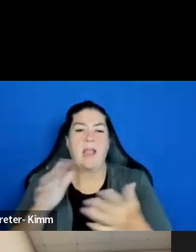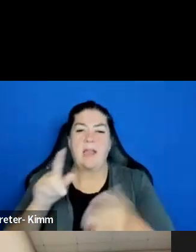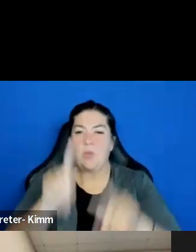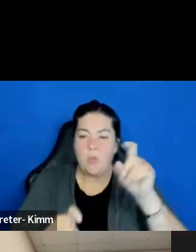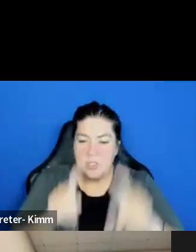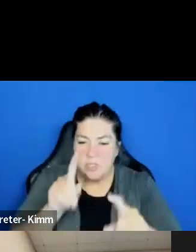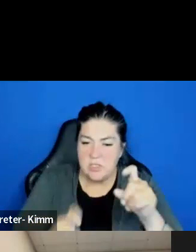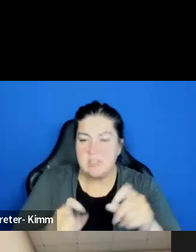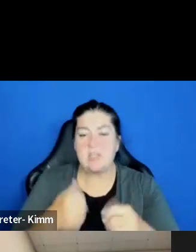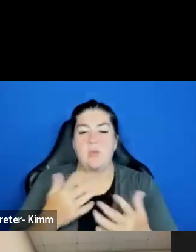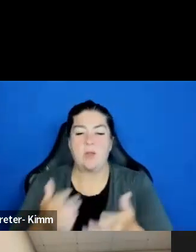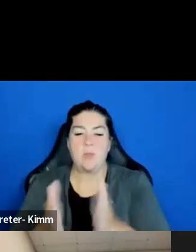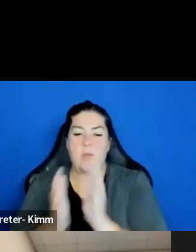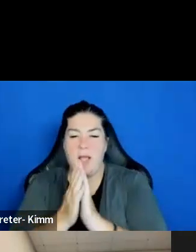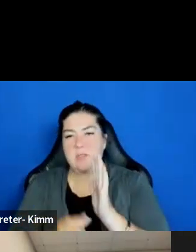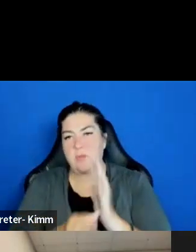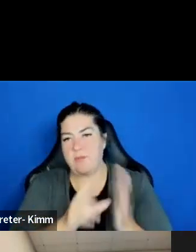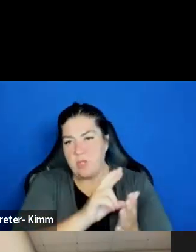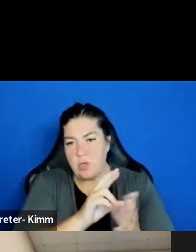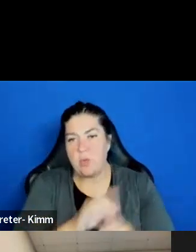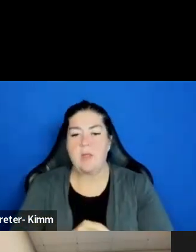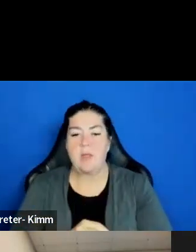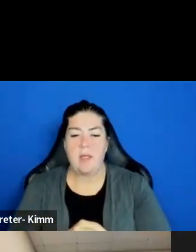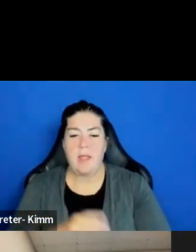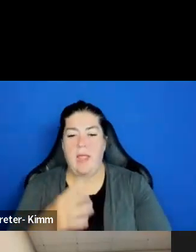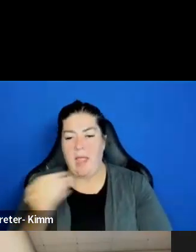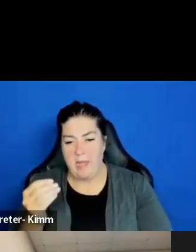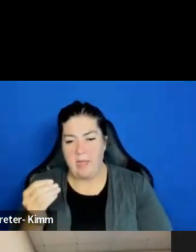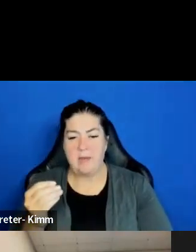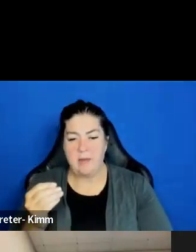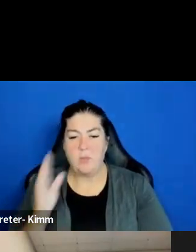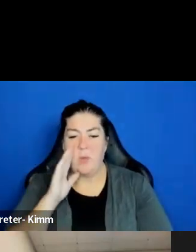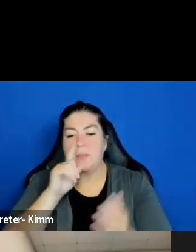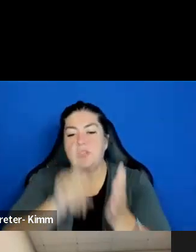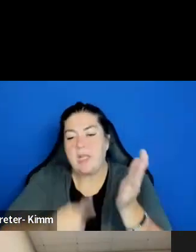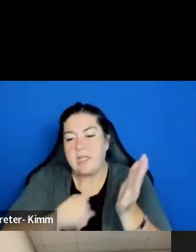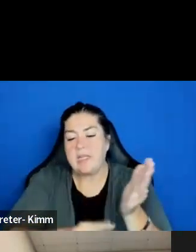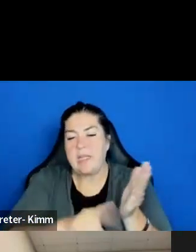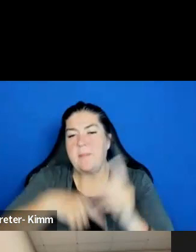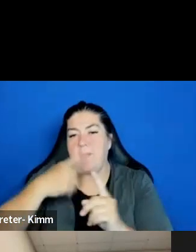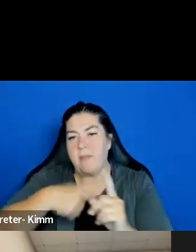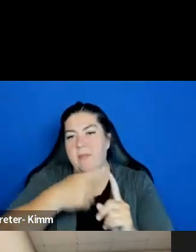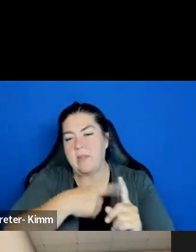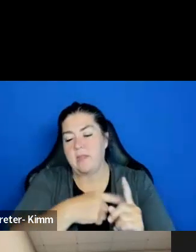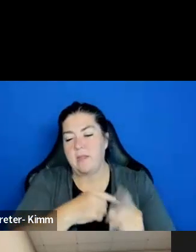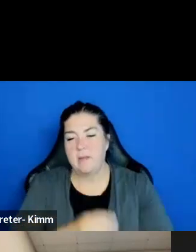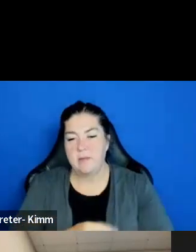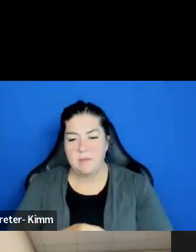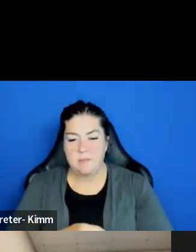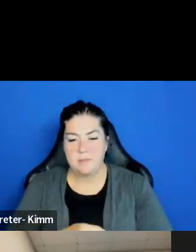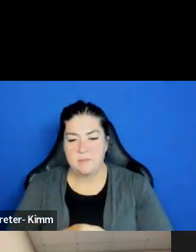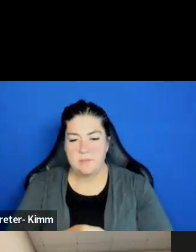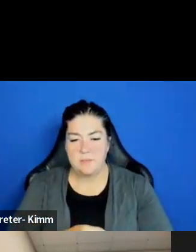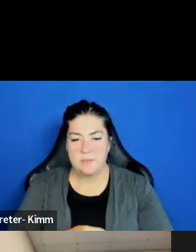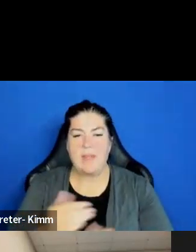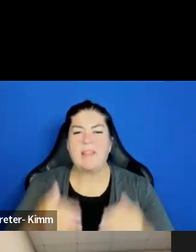wanting us to review as well. And we'll be kind of just checking in monthly. I think the next slide